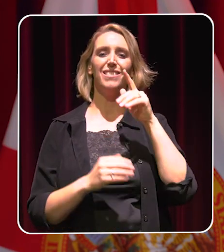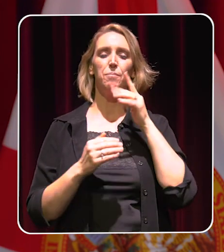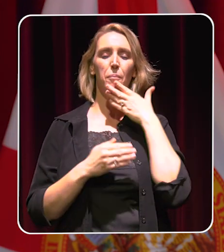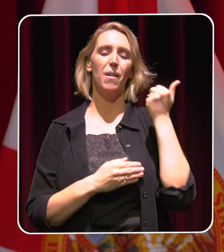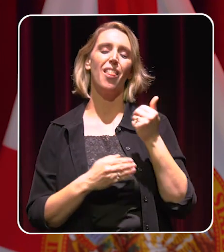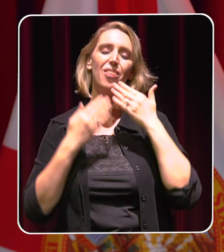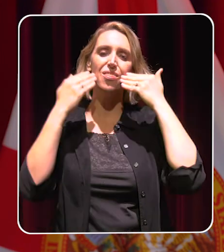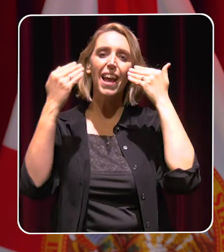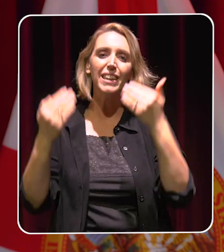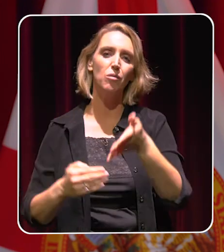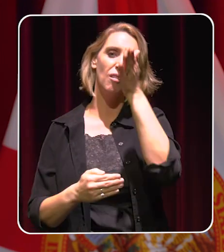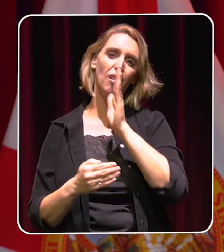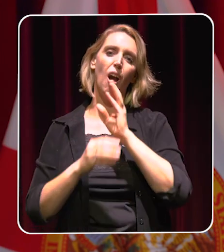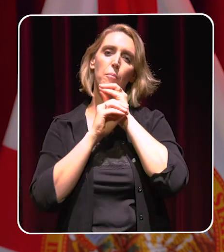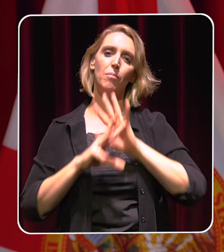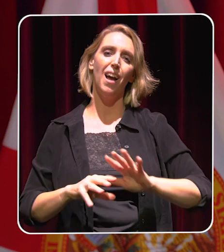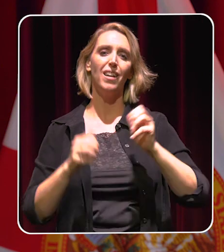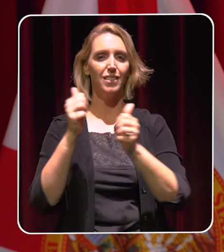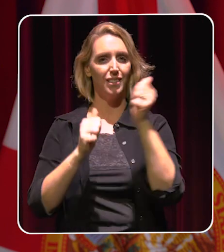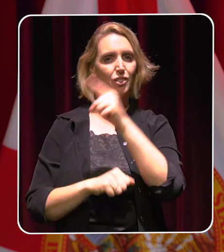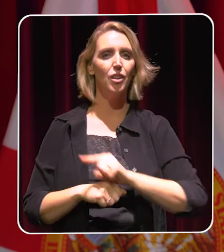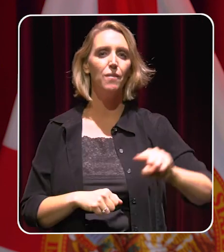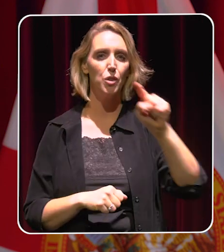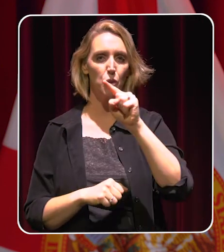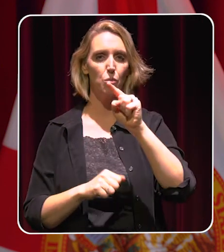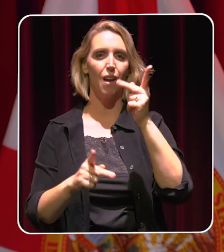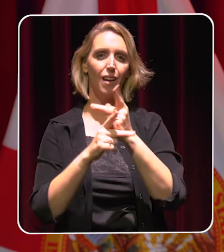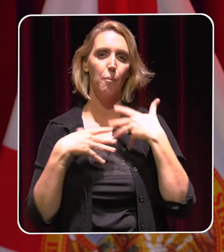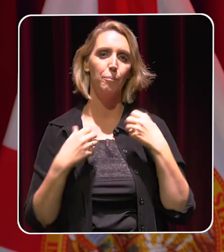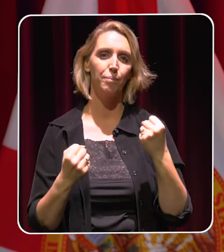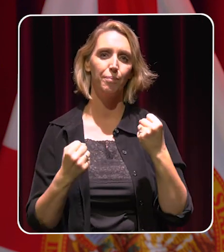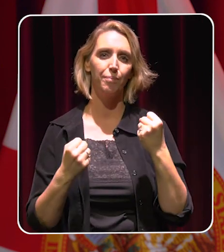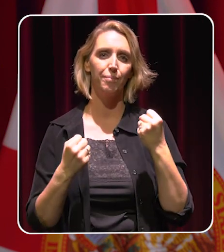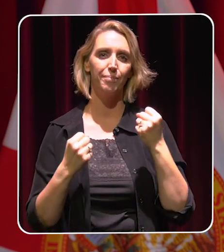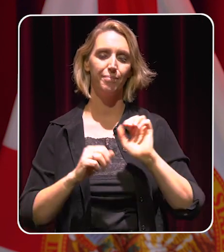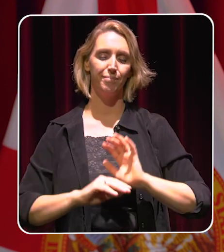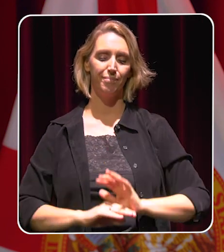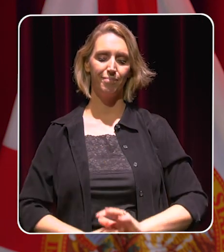St. Pete, and may God bless each and every one of you and keep you healthy.